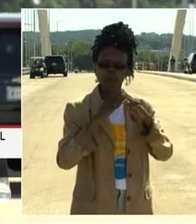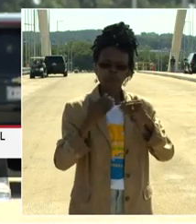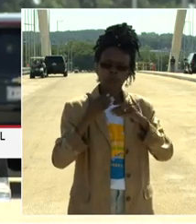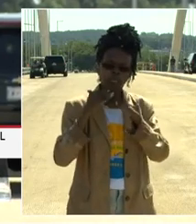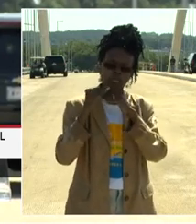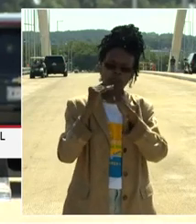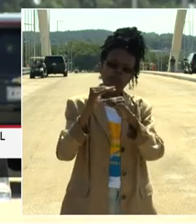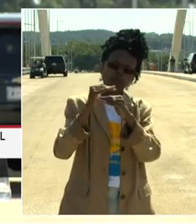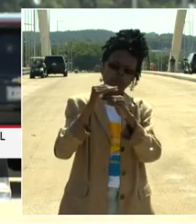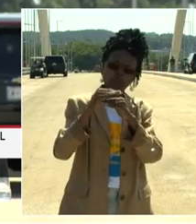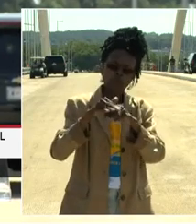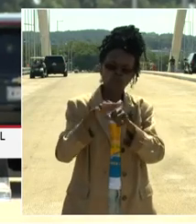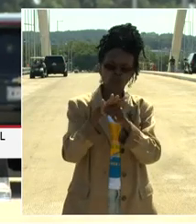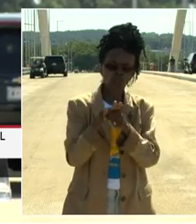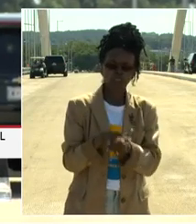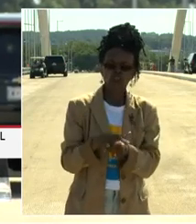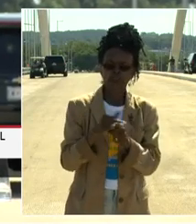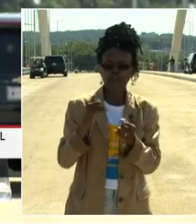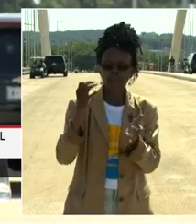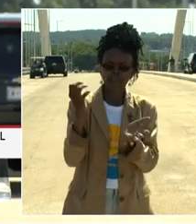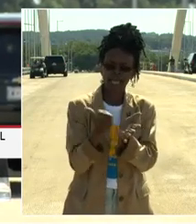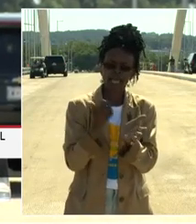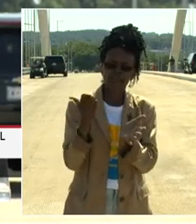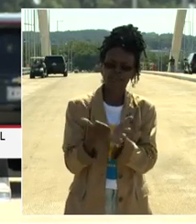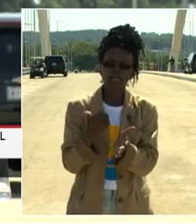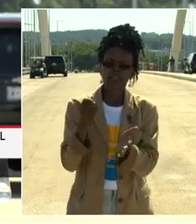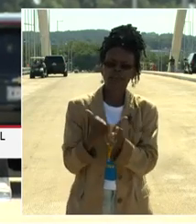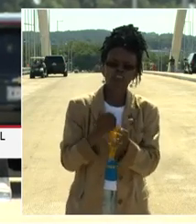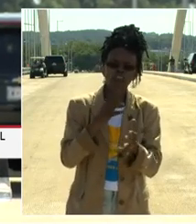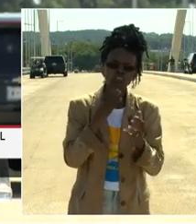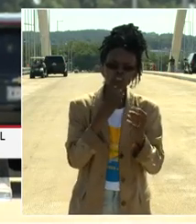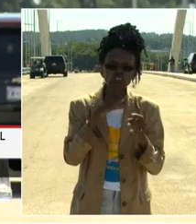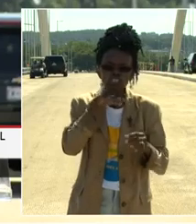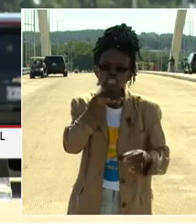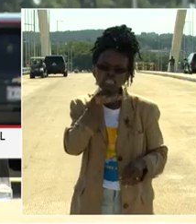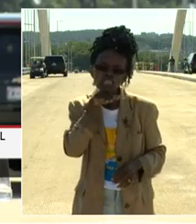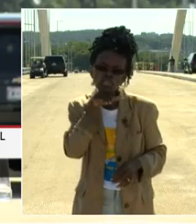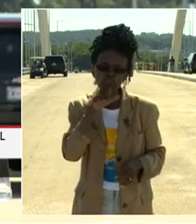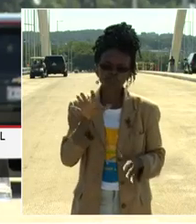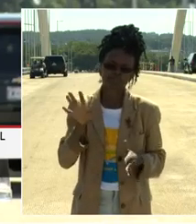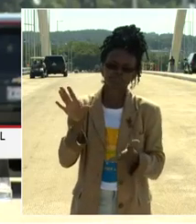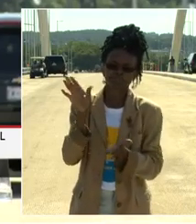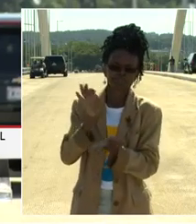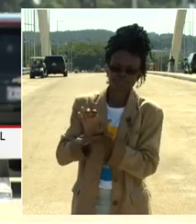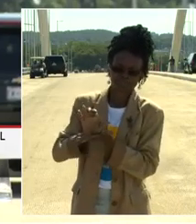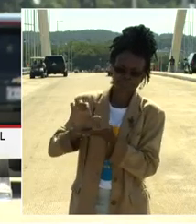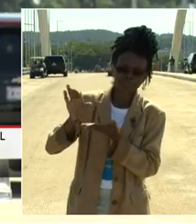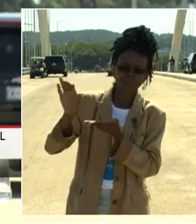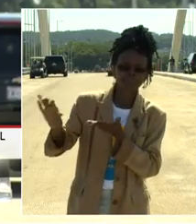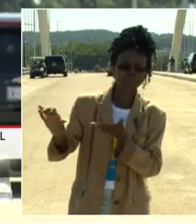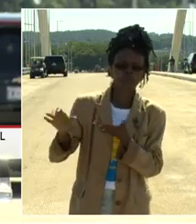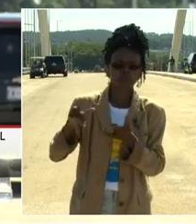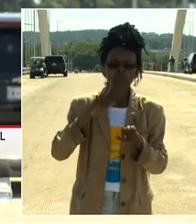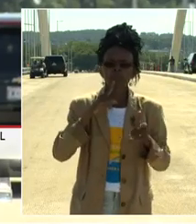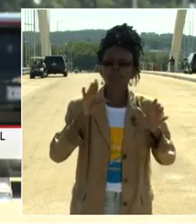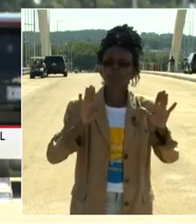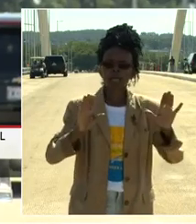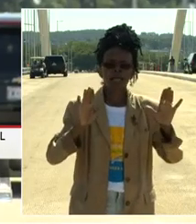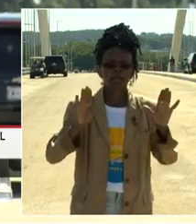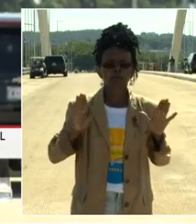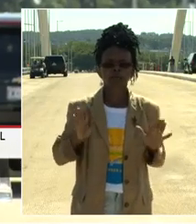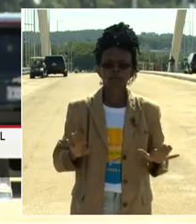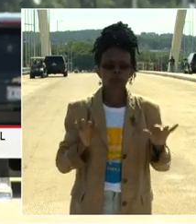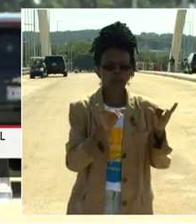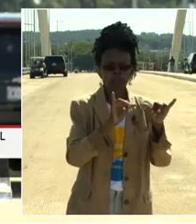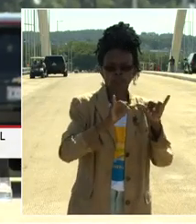exploitation, and greed. The glistening glory of this wonder of architecture and engineering